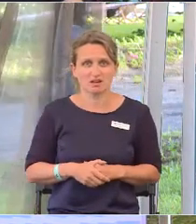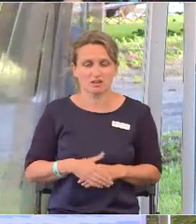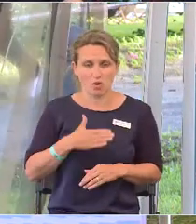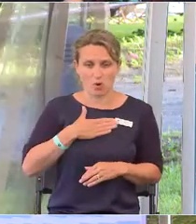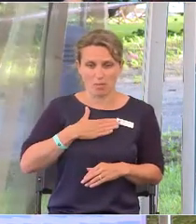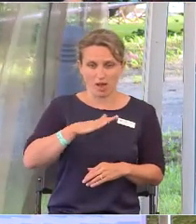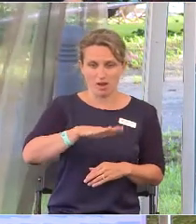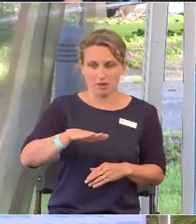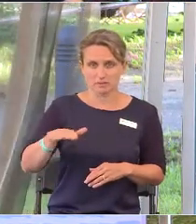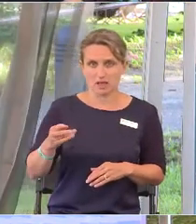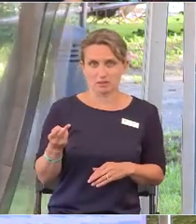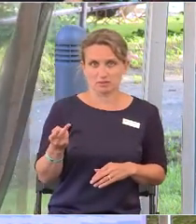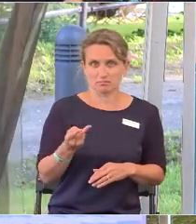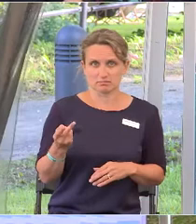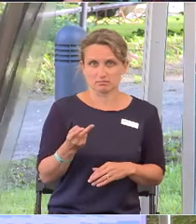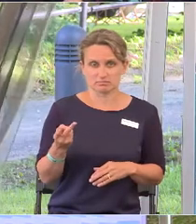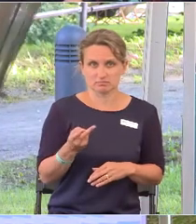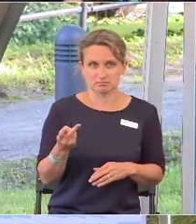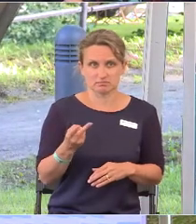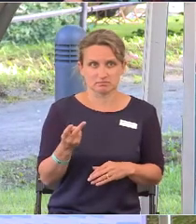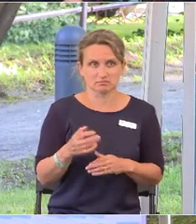children. Thank you.